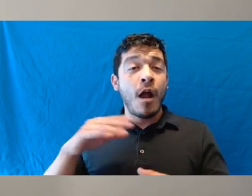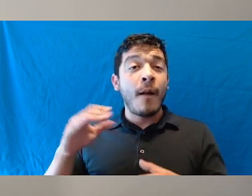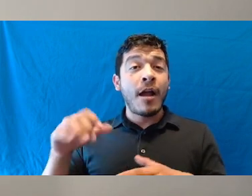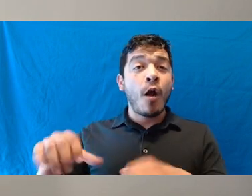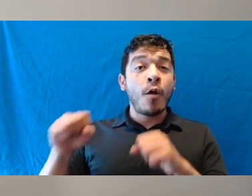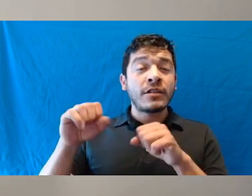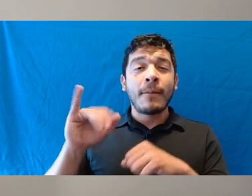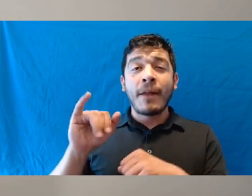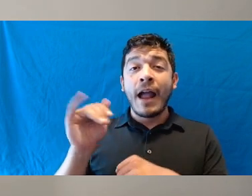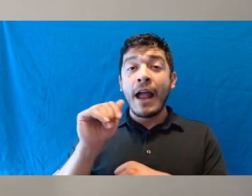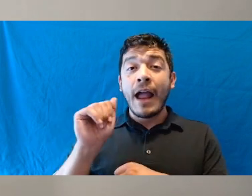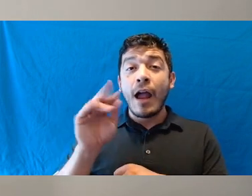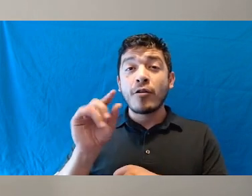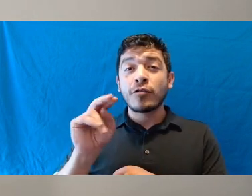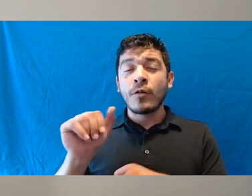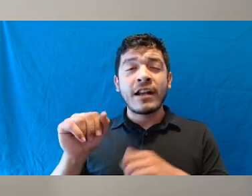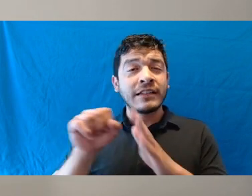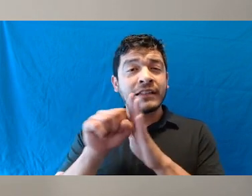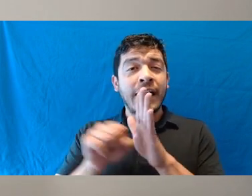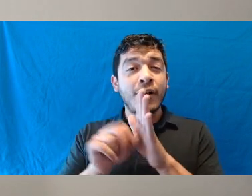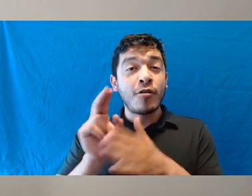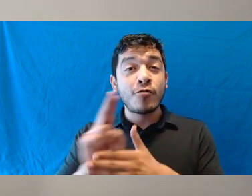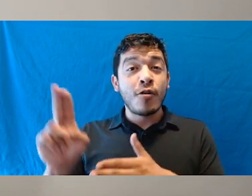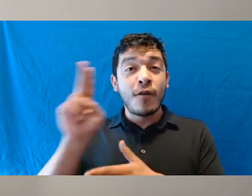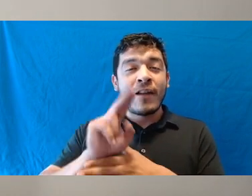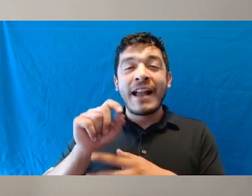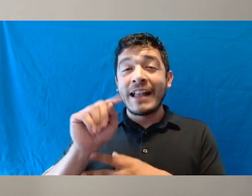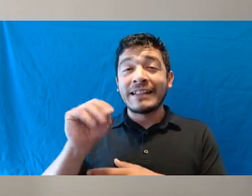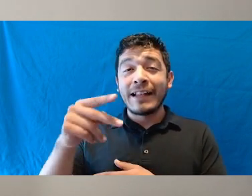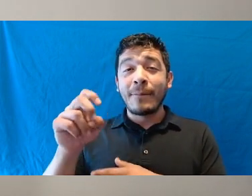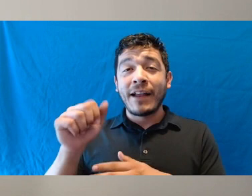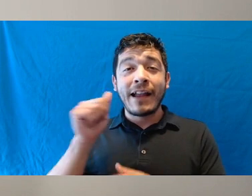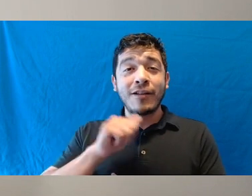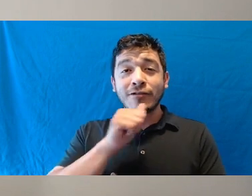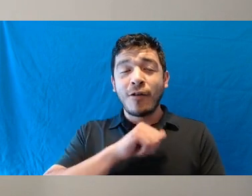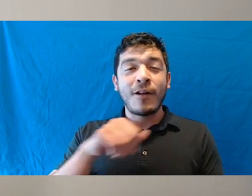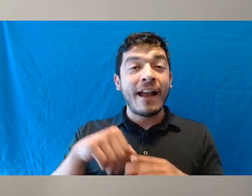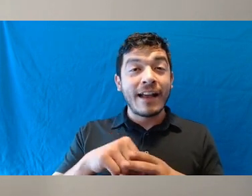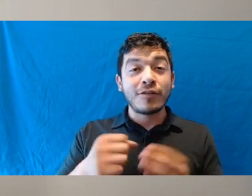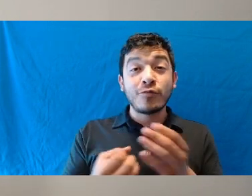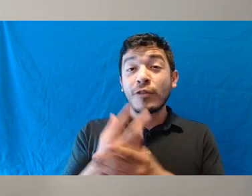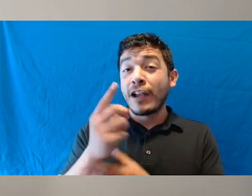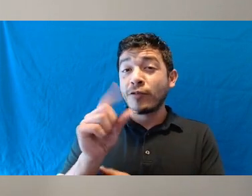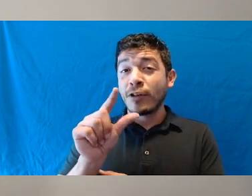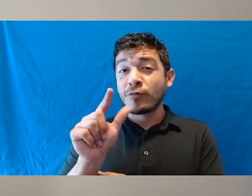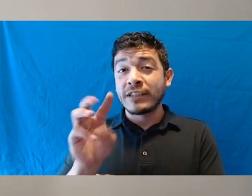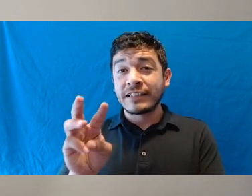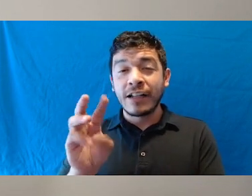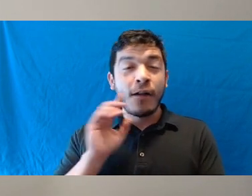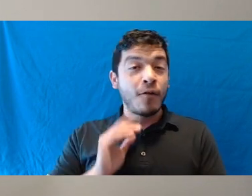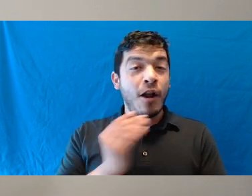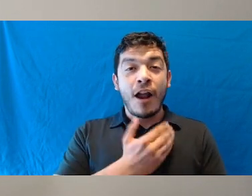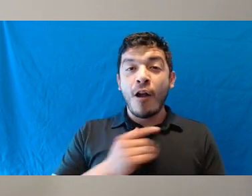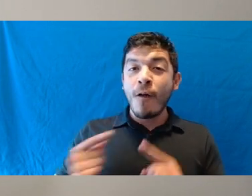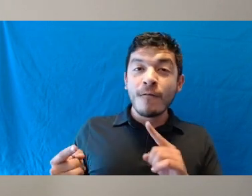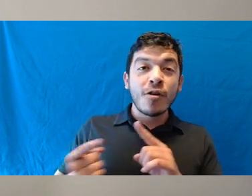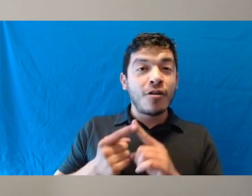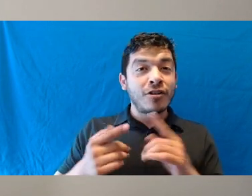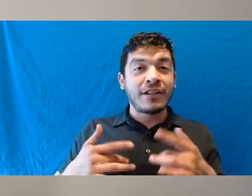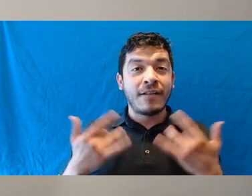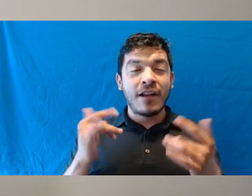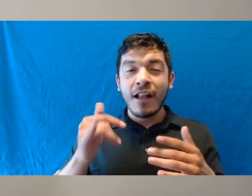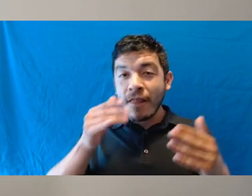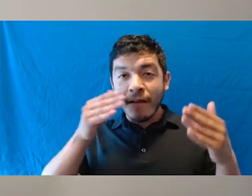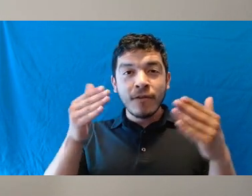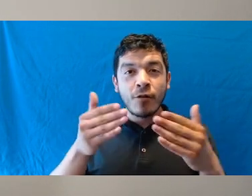Tempe, Arizona in spring 2026 for our first event that focuses on